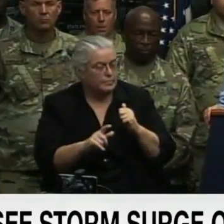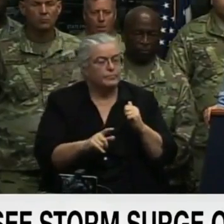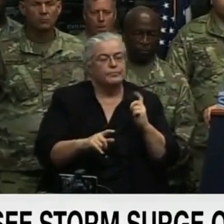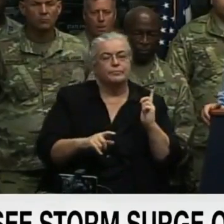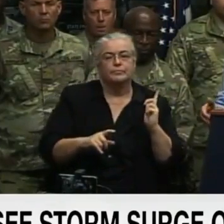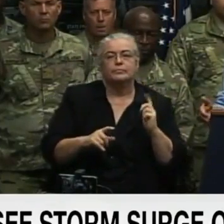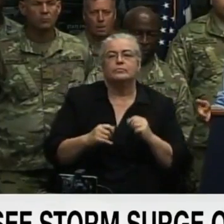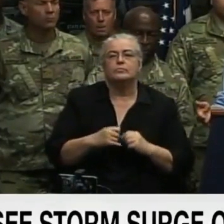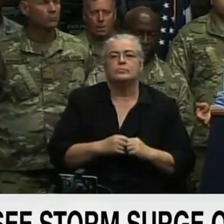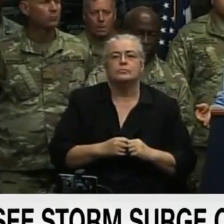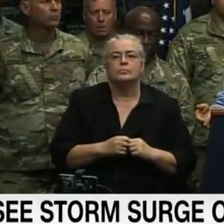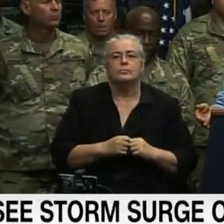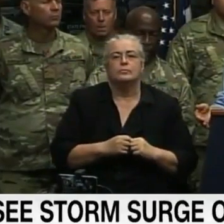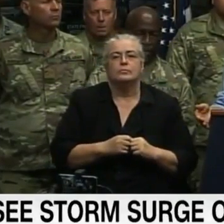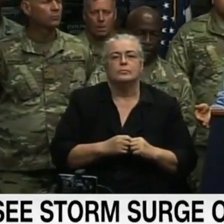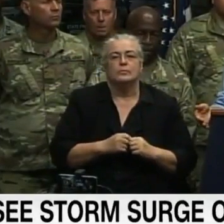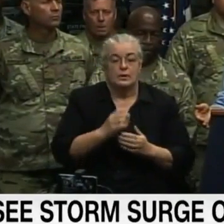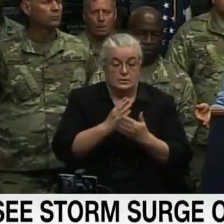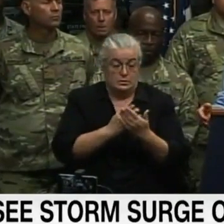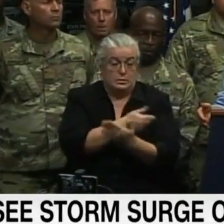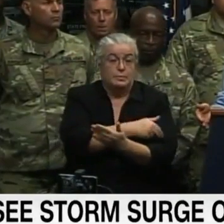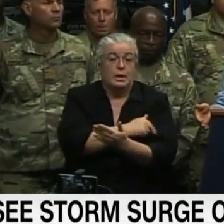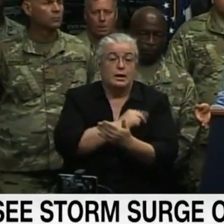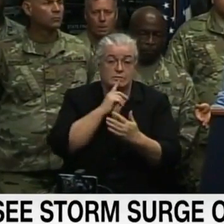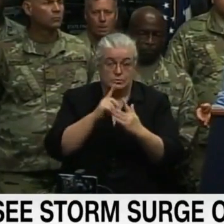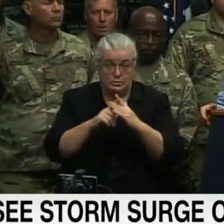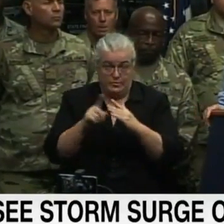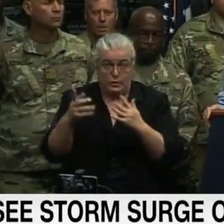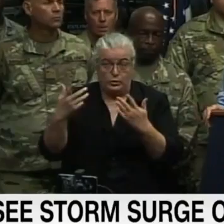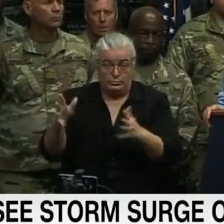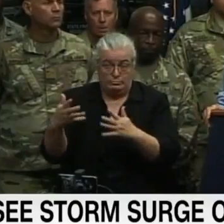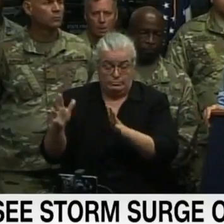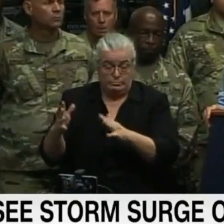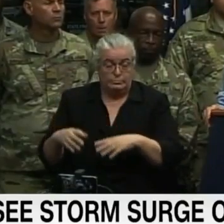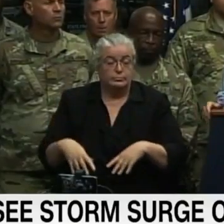There's been a lot of, there's hospitals that have evacuated, and there's also,